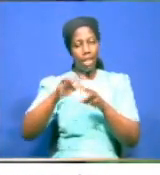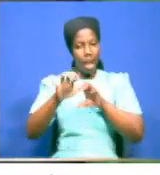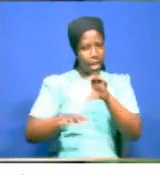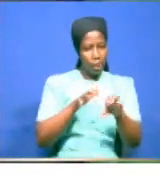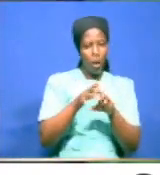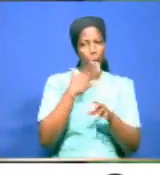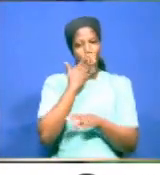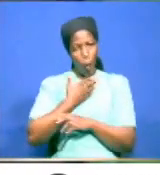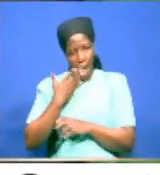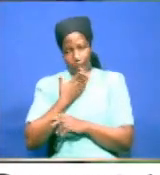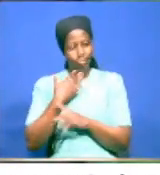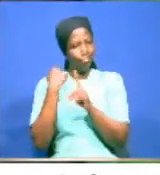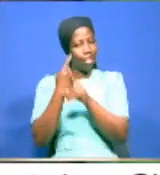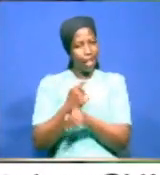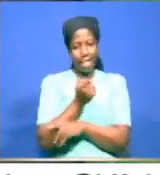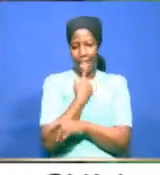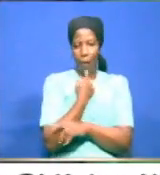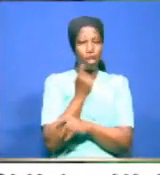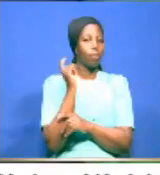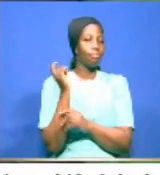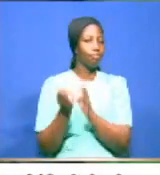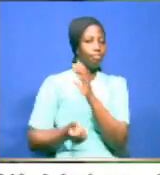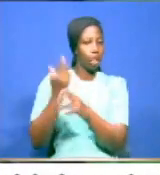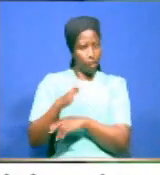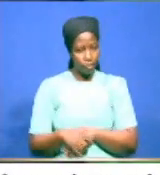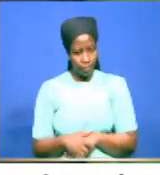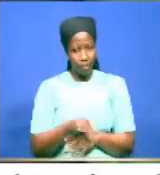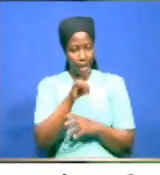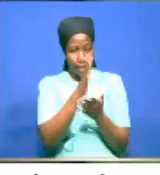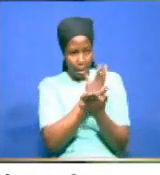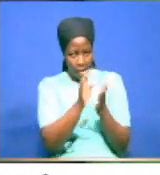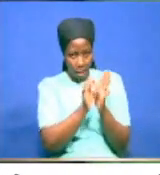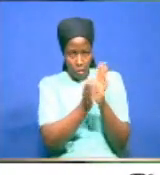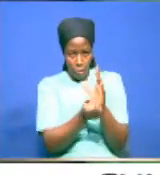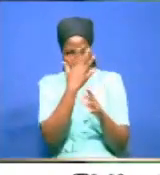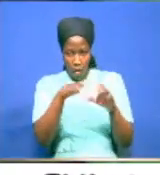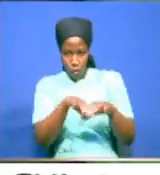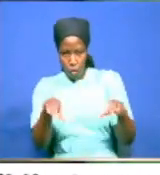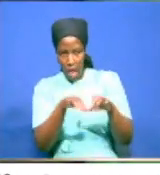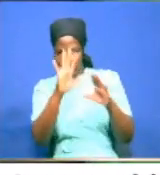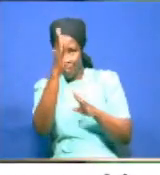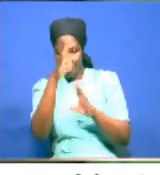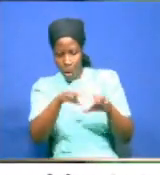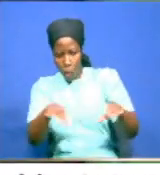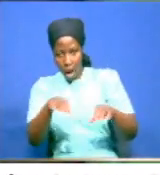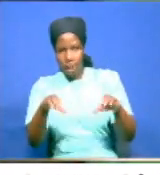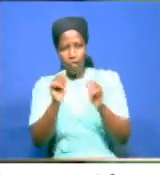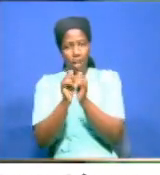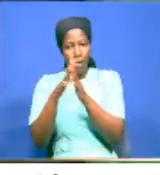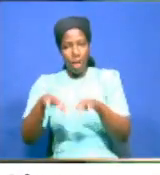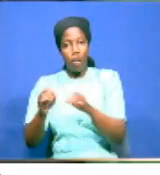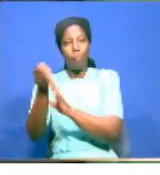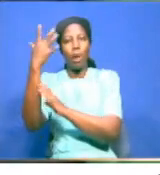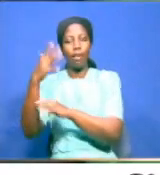oils, and pharmaceutical products. Subsectors such as production of wood and wood products, sugar,